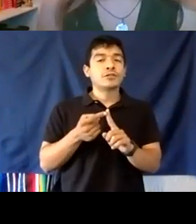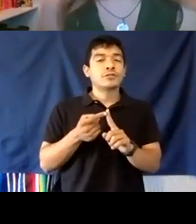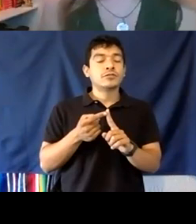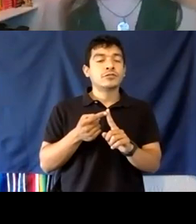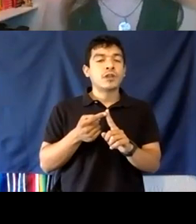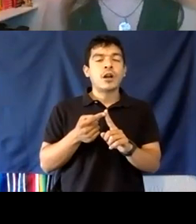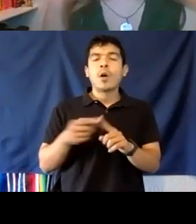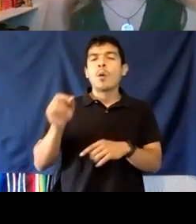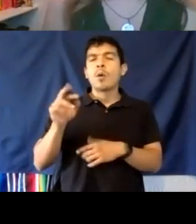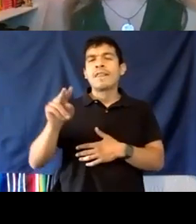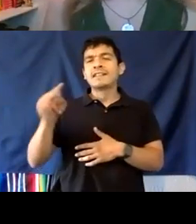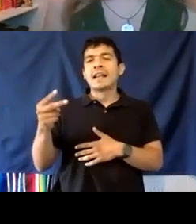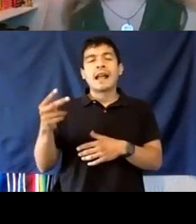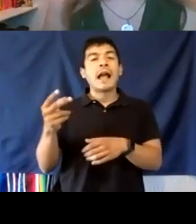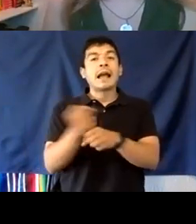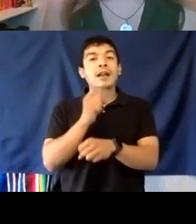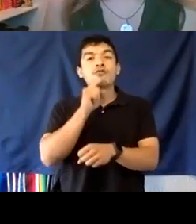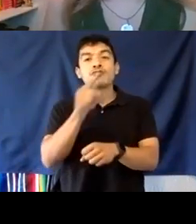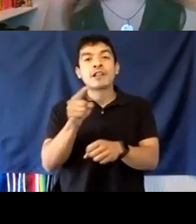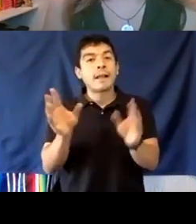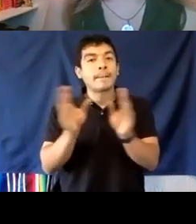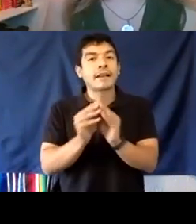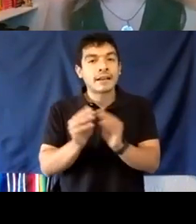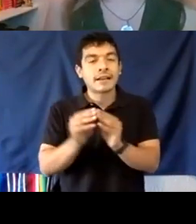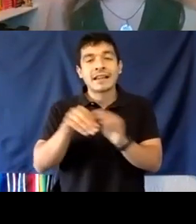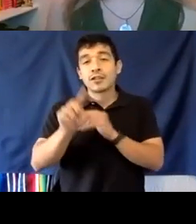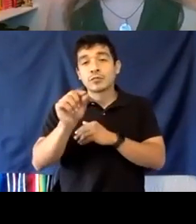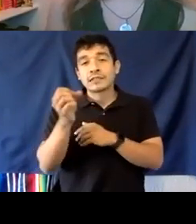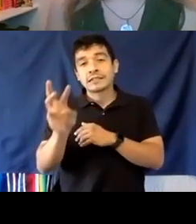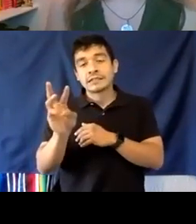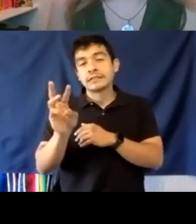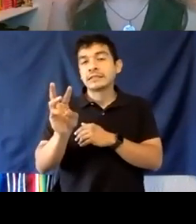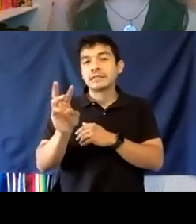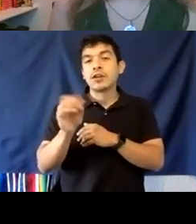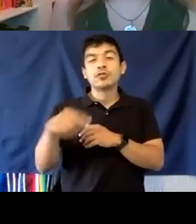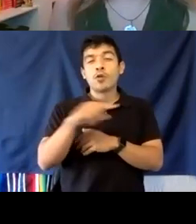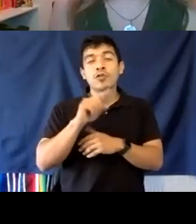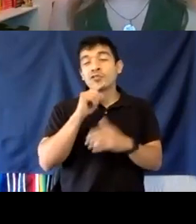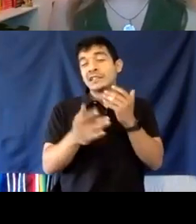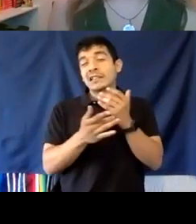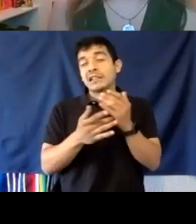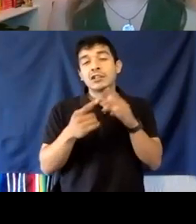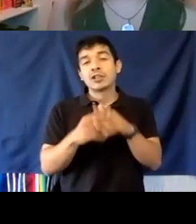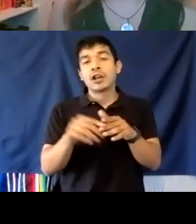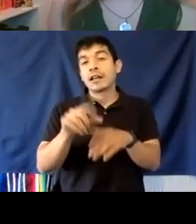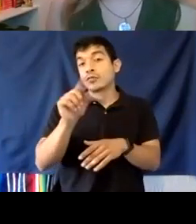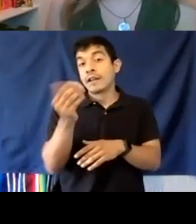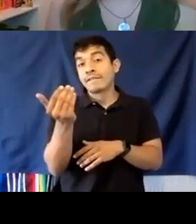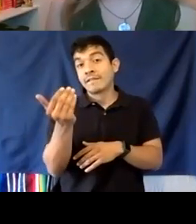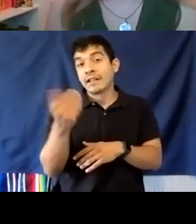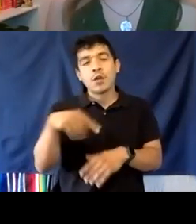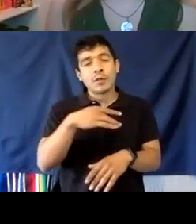the second Getting Real convening. So that was in 2016. So technically we started this project in 2015. We kind of had